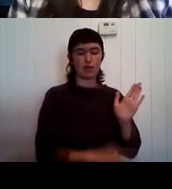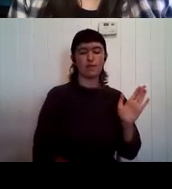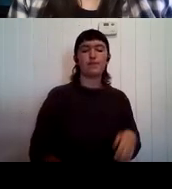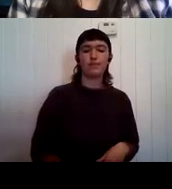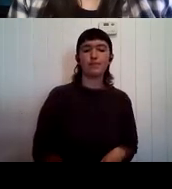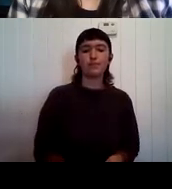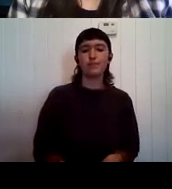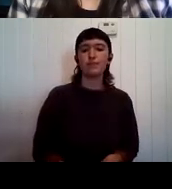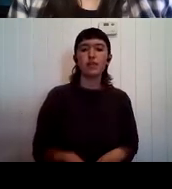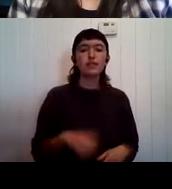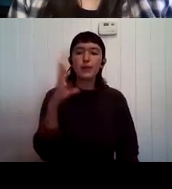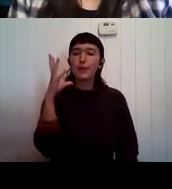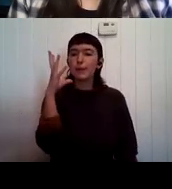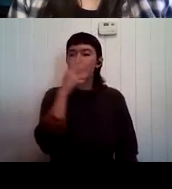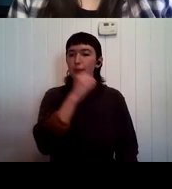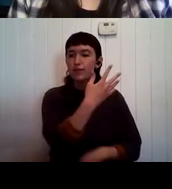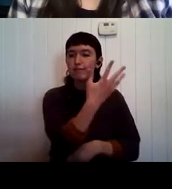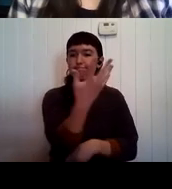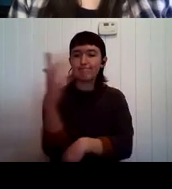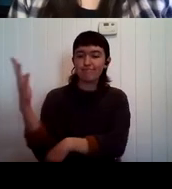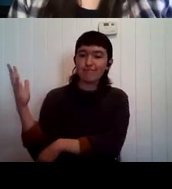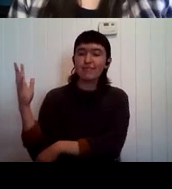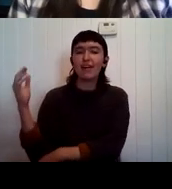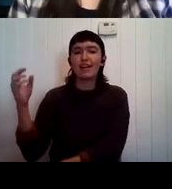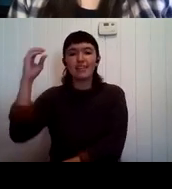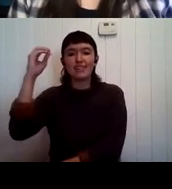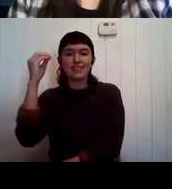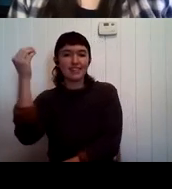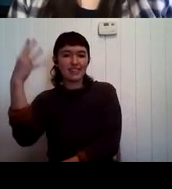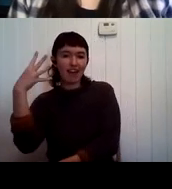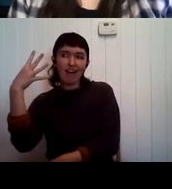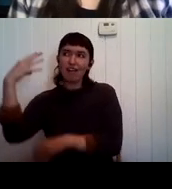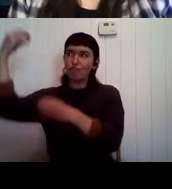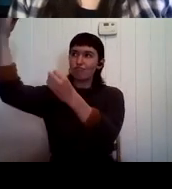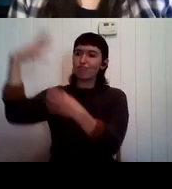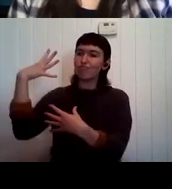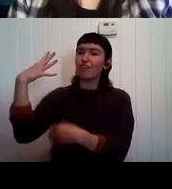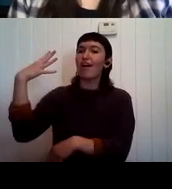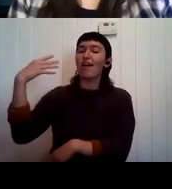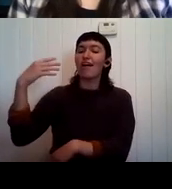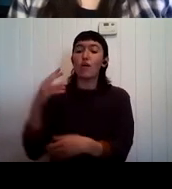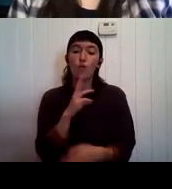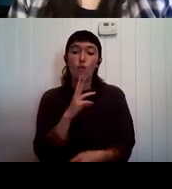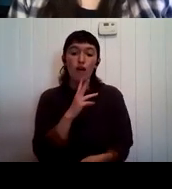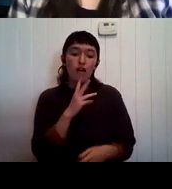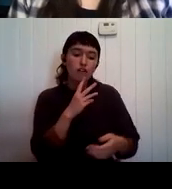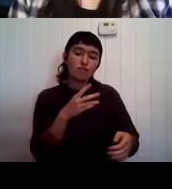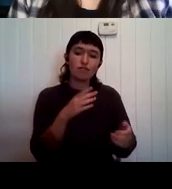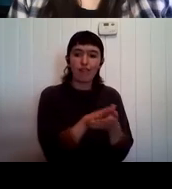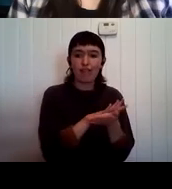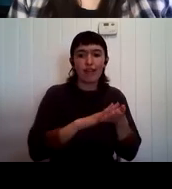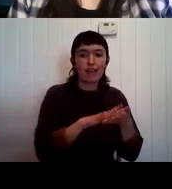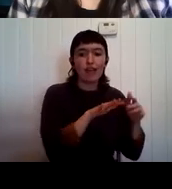we are in a beautiful forest. The sun is shining. The water is clean nearby. The air is